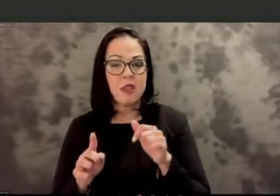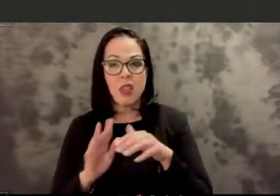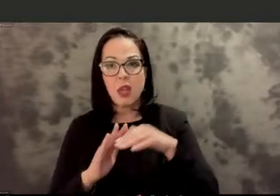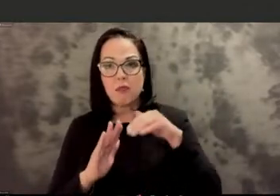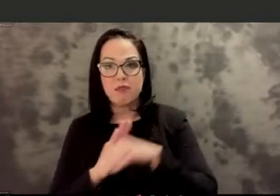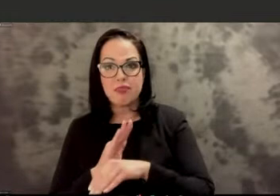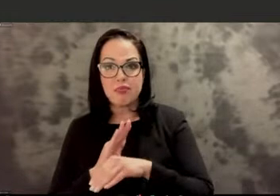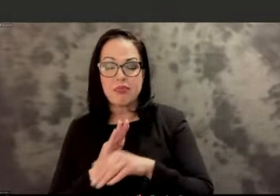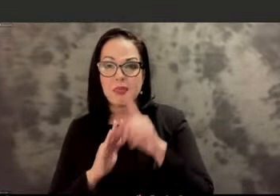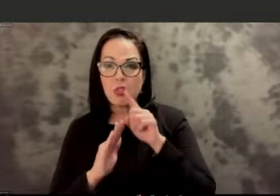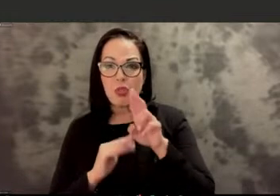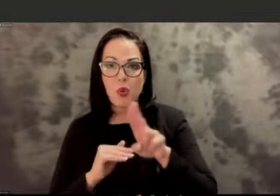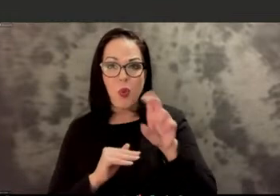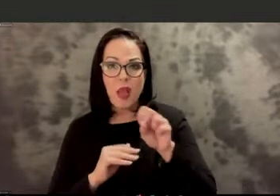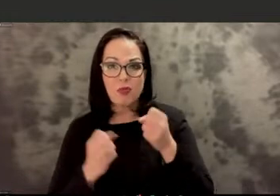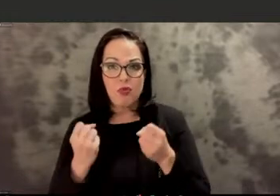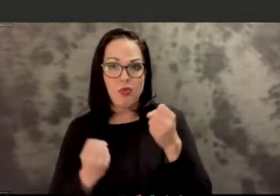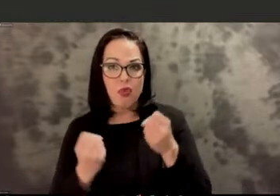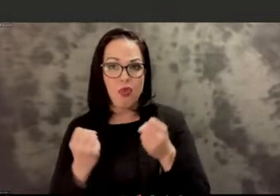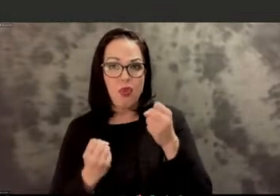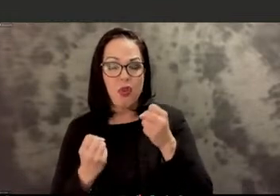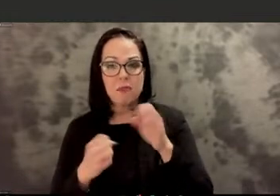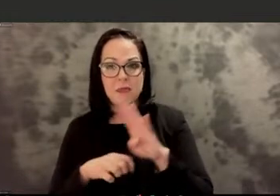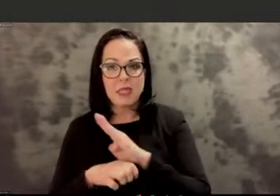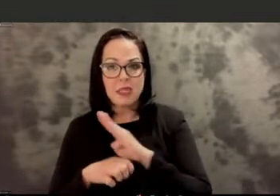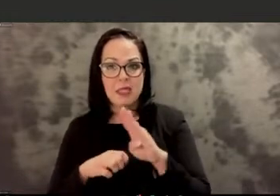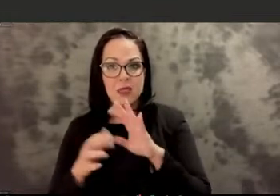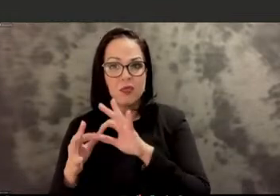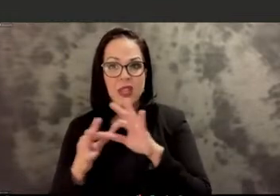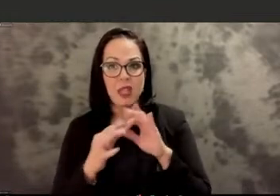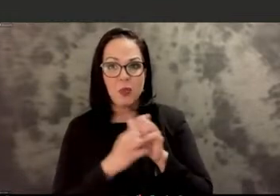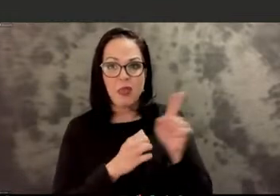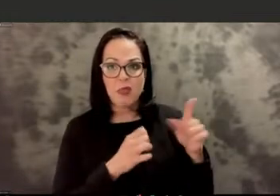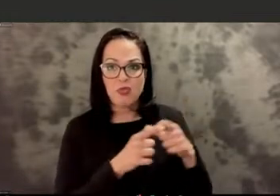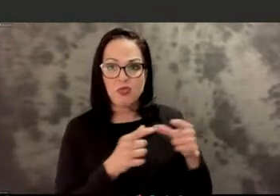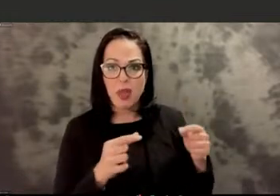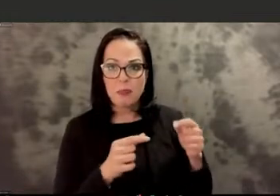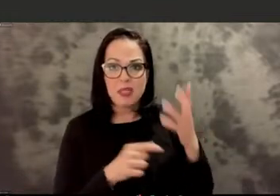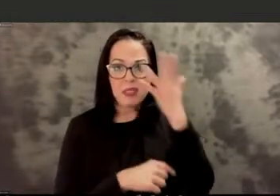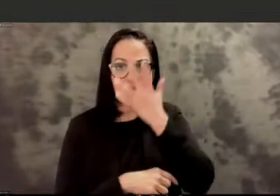downturn of the US car industry with Japanese